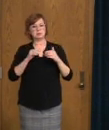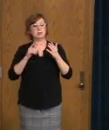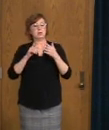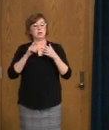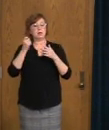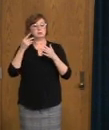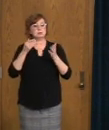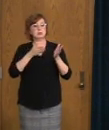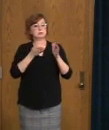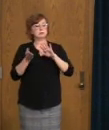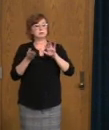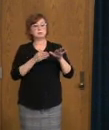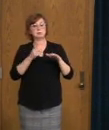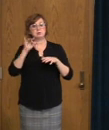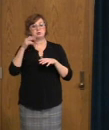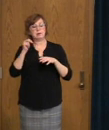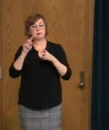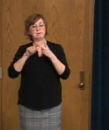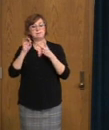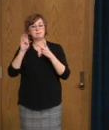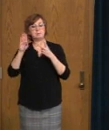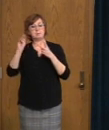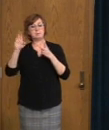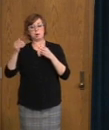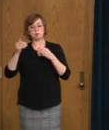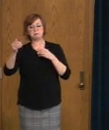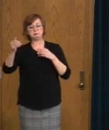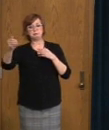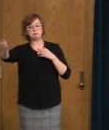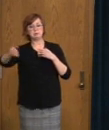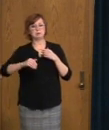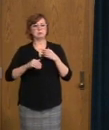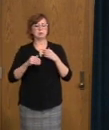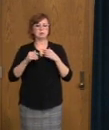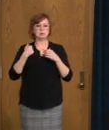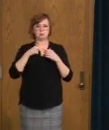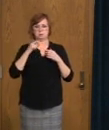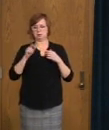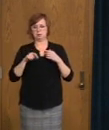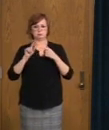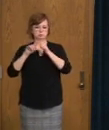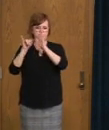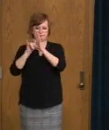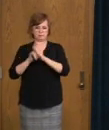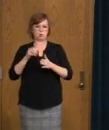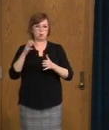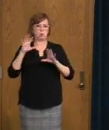actively. But a lot of that will have to wait till our supplies pick up. So once we've done the initial,